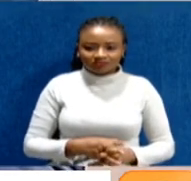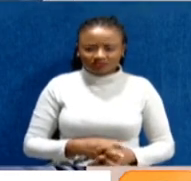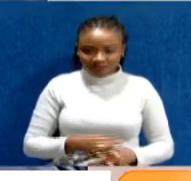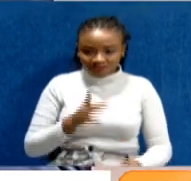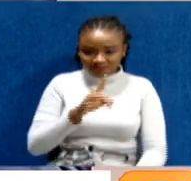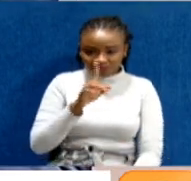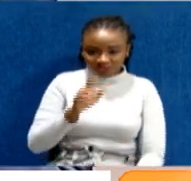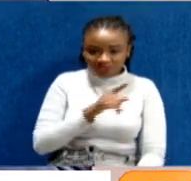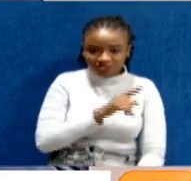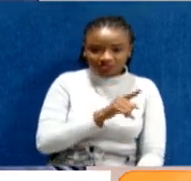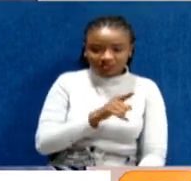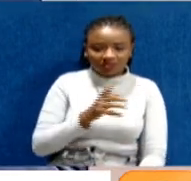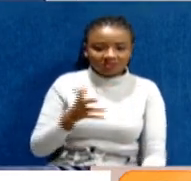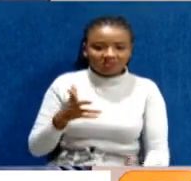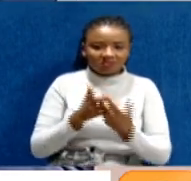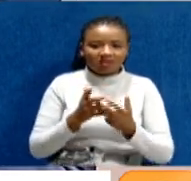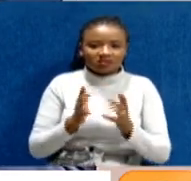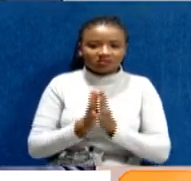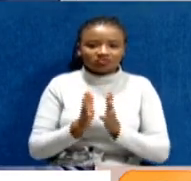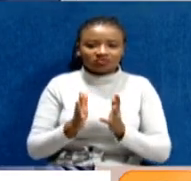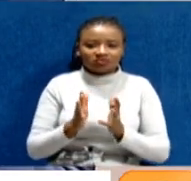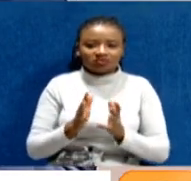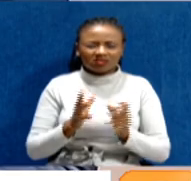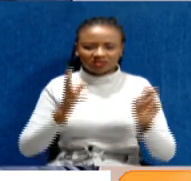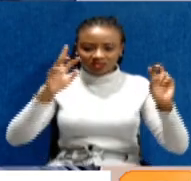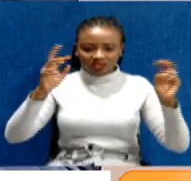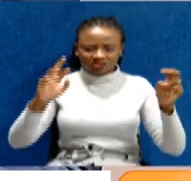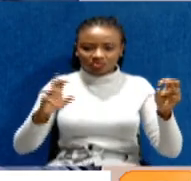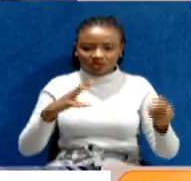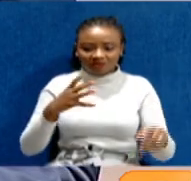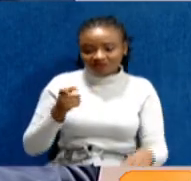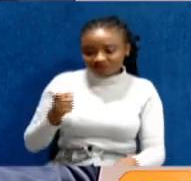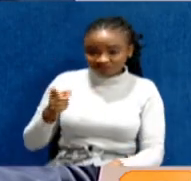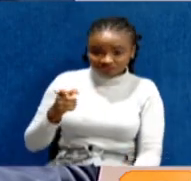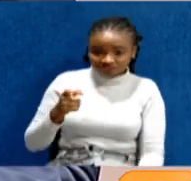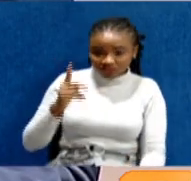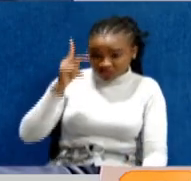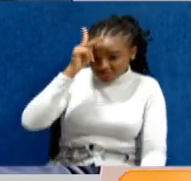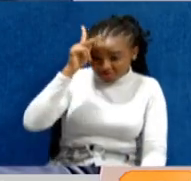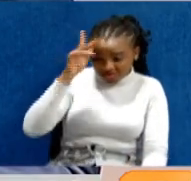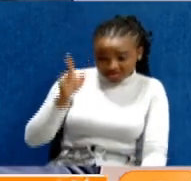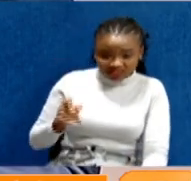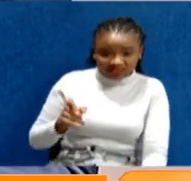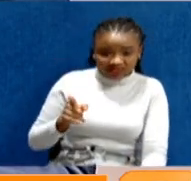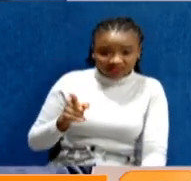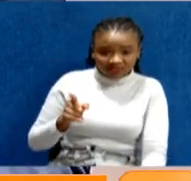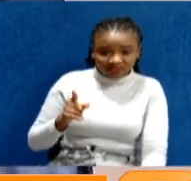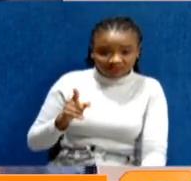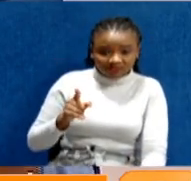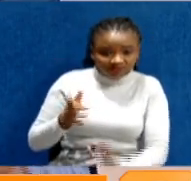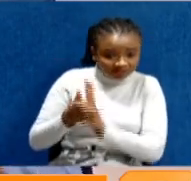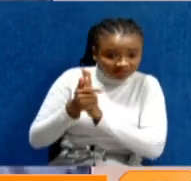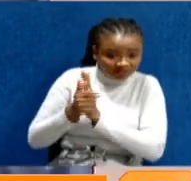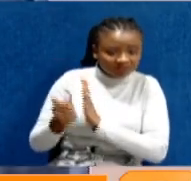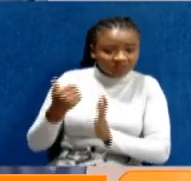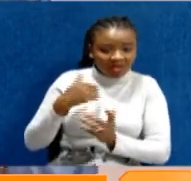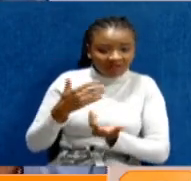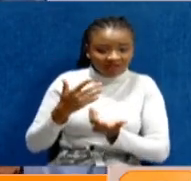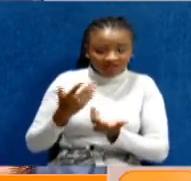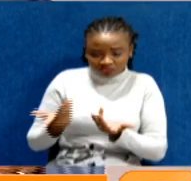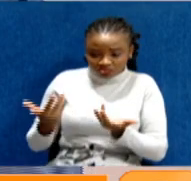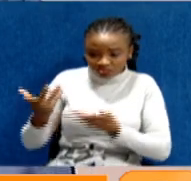question you have raised complements the question on the issue of capacity. Yeah. Do the farmers have the capacity to engage with